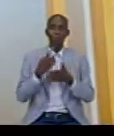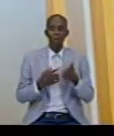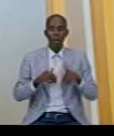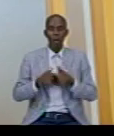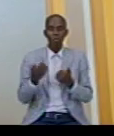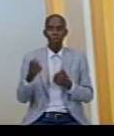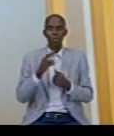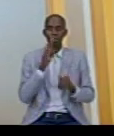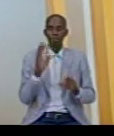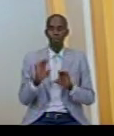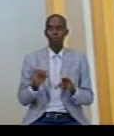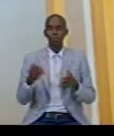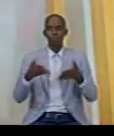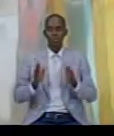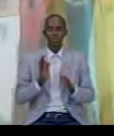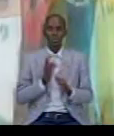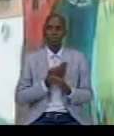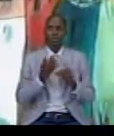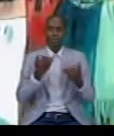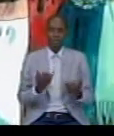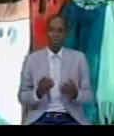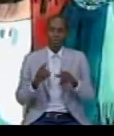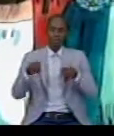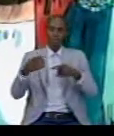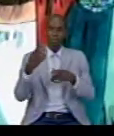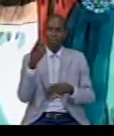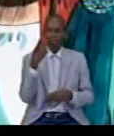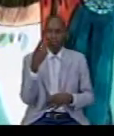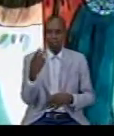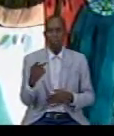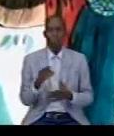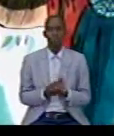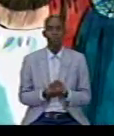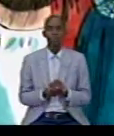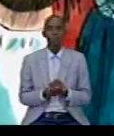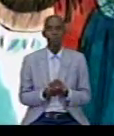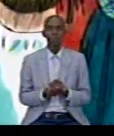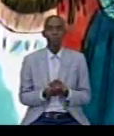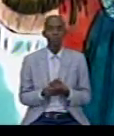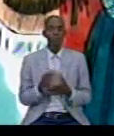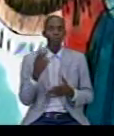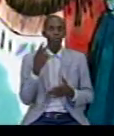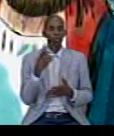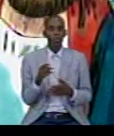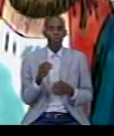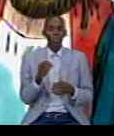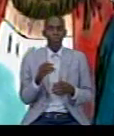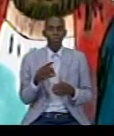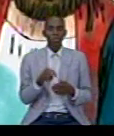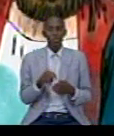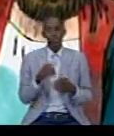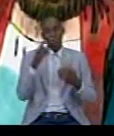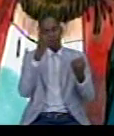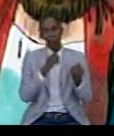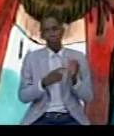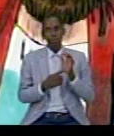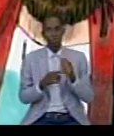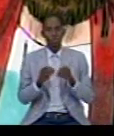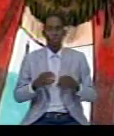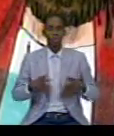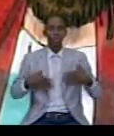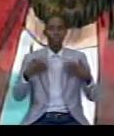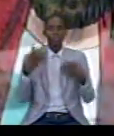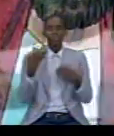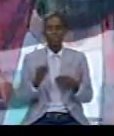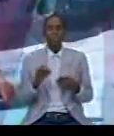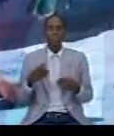go and see. This was very commonly expressed in the life of Paul the Apostle. Because, you know, it's not